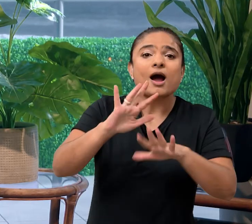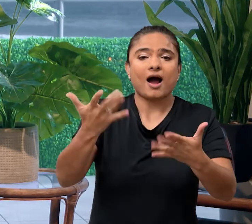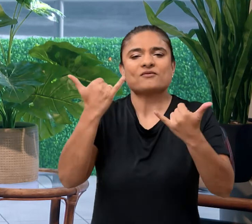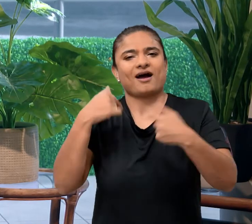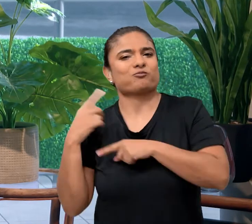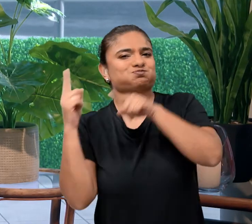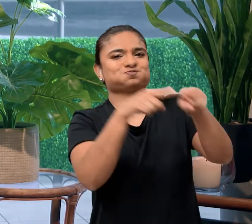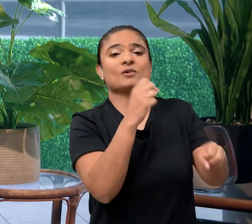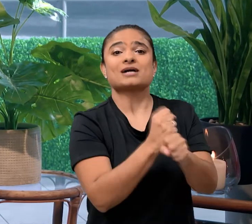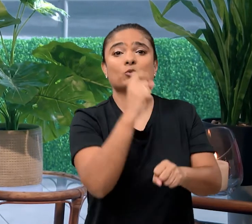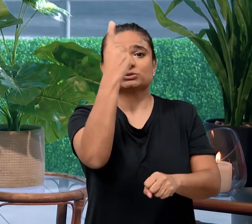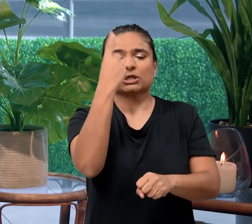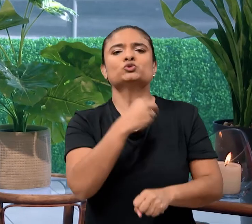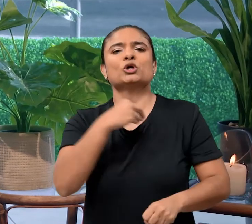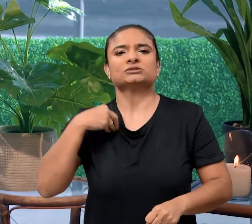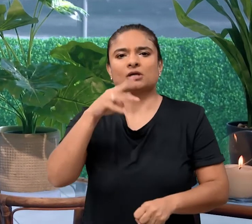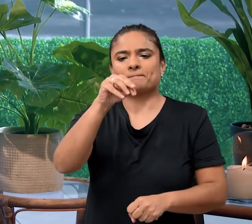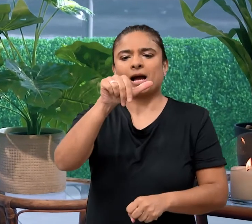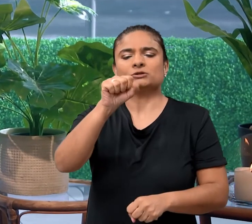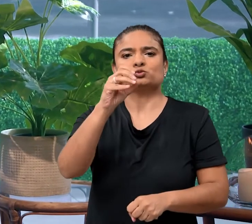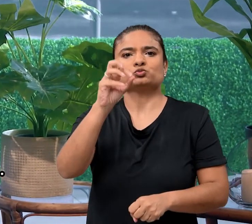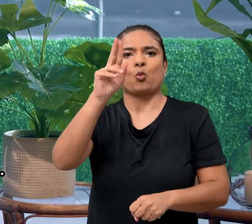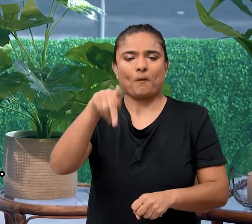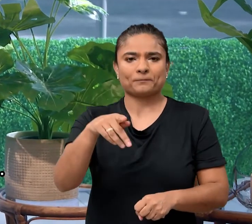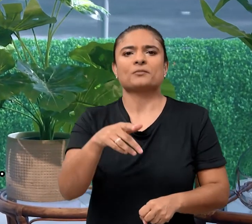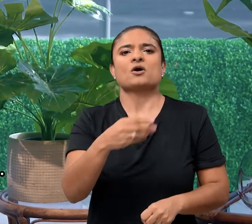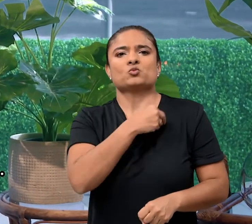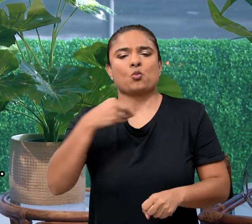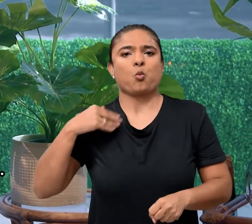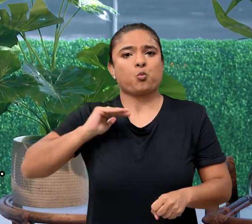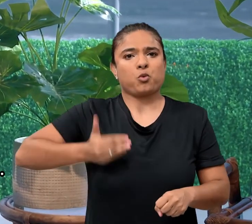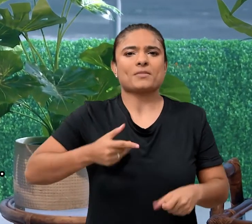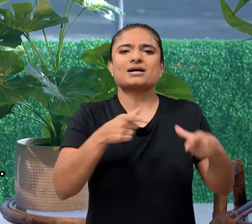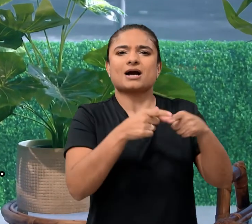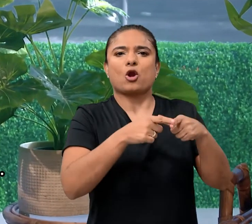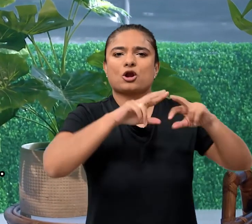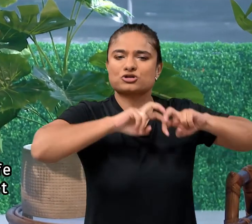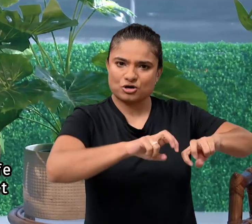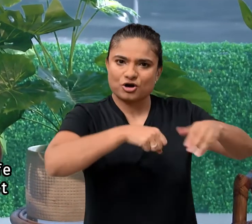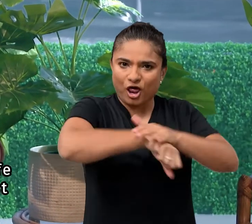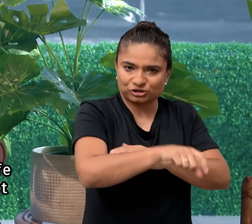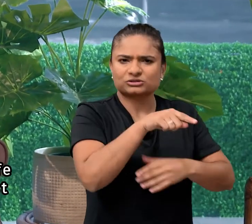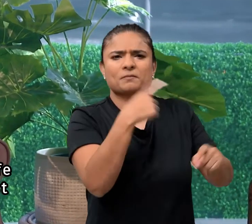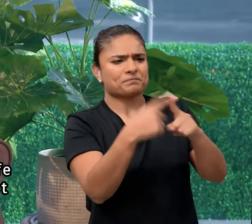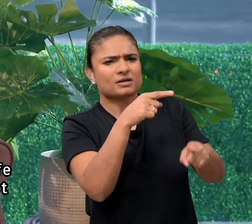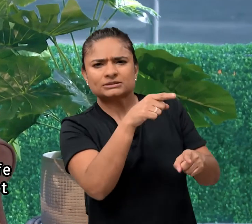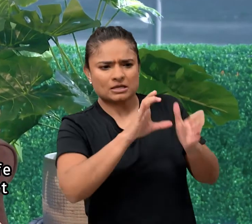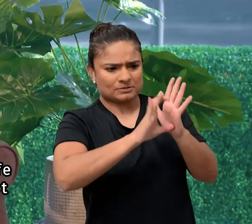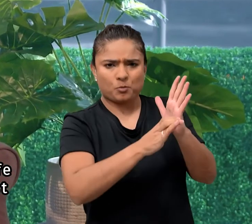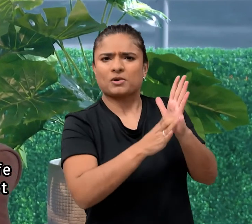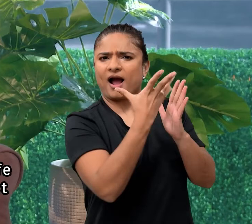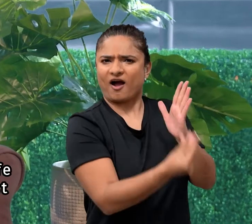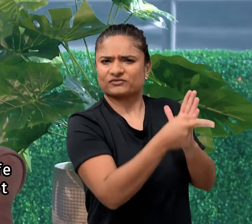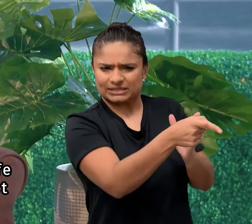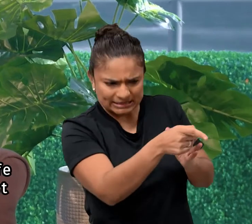tyd om 'n draai in Gauteng te maak by Dr. Maasdorp, ginekoloog en verloskundige. Hy vertel ons meer oor hoe